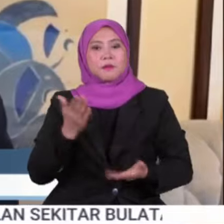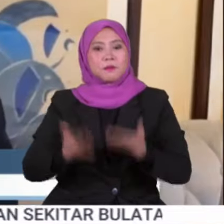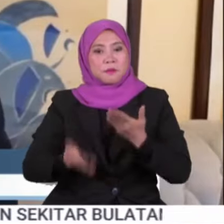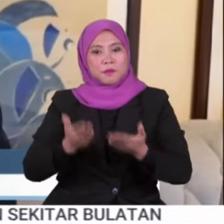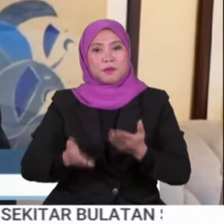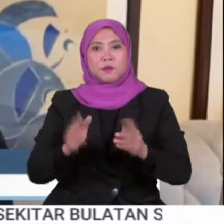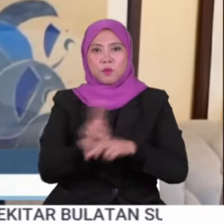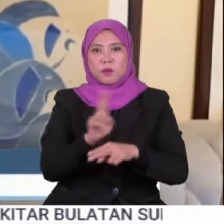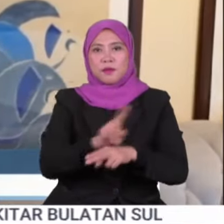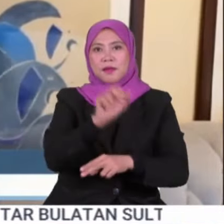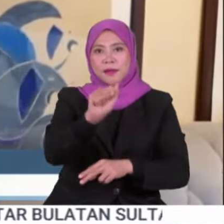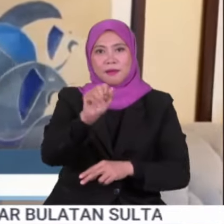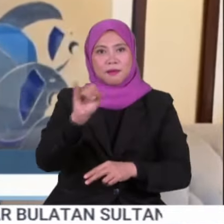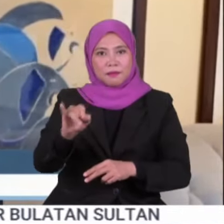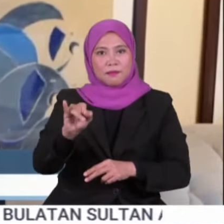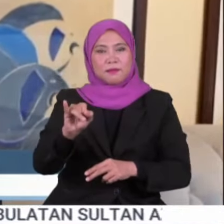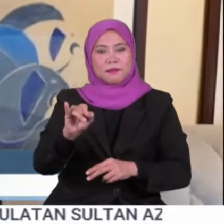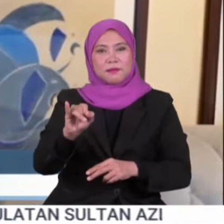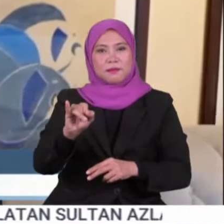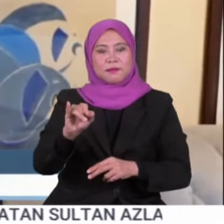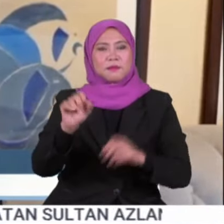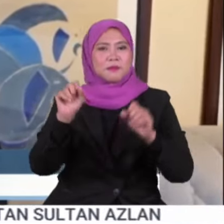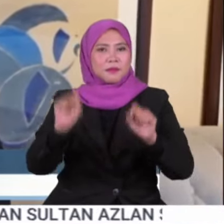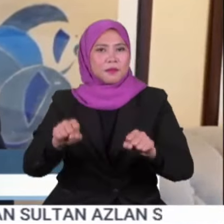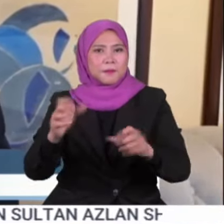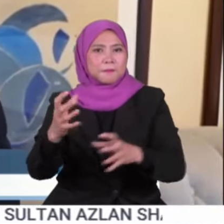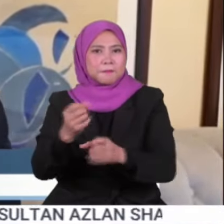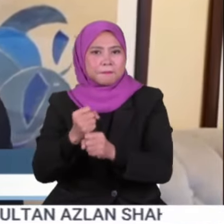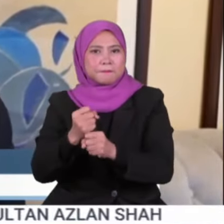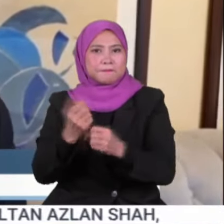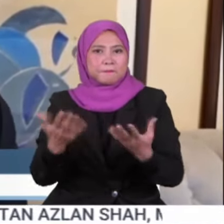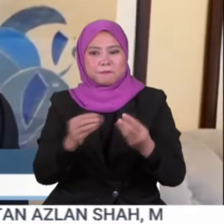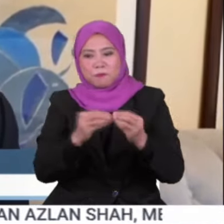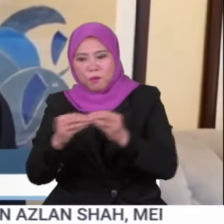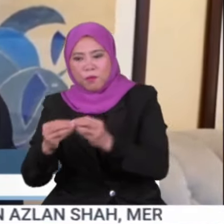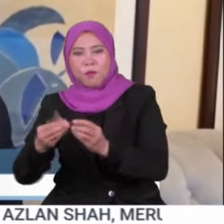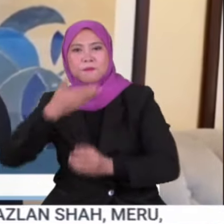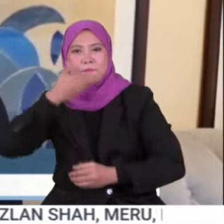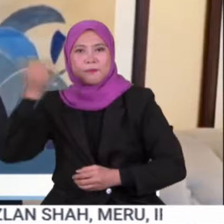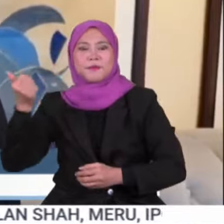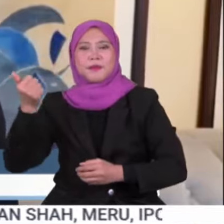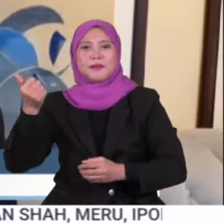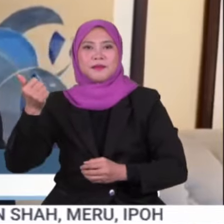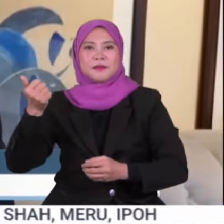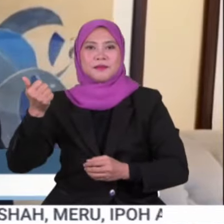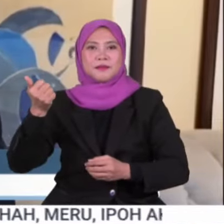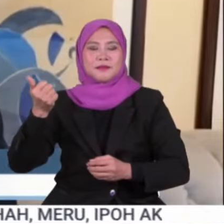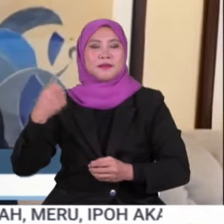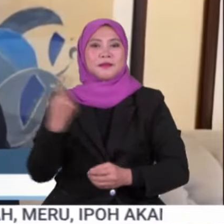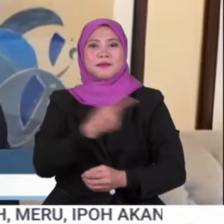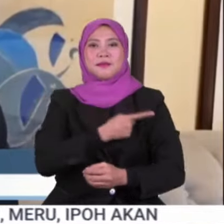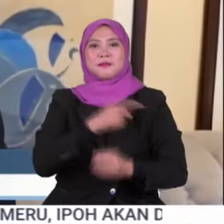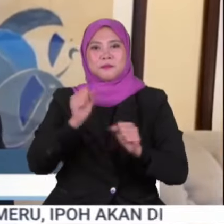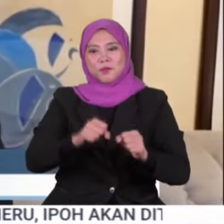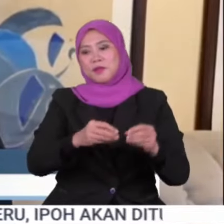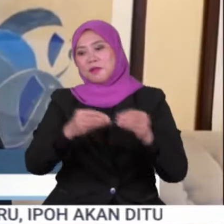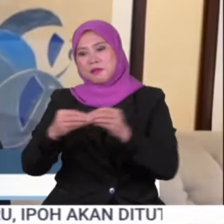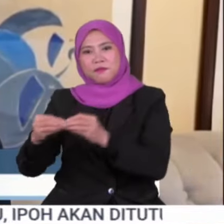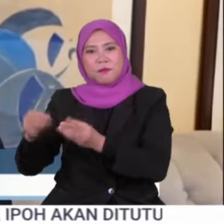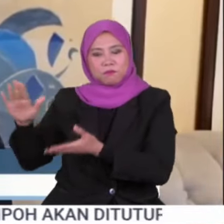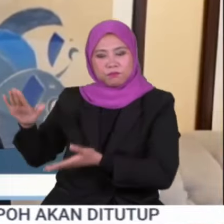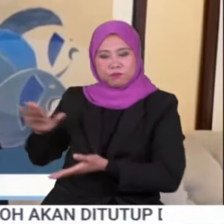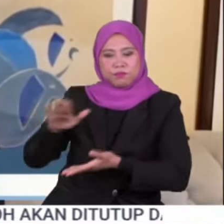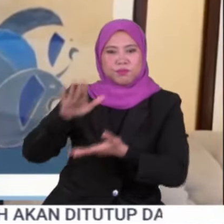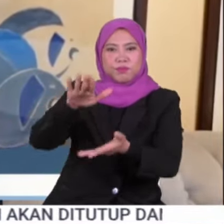more AI in the newsrooms so that we can get more better work, so that we can give more